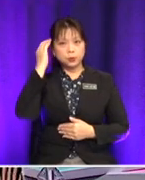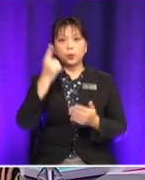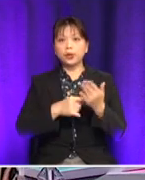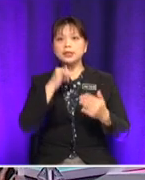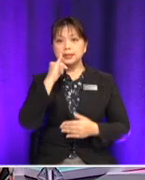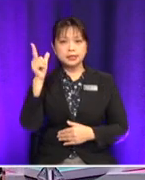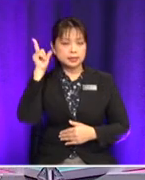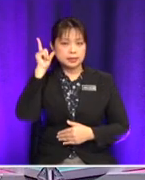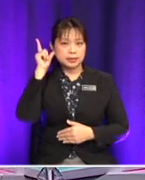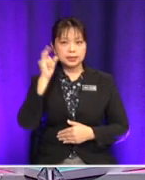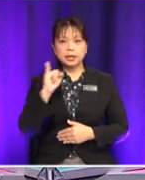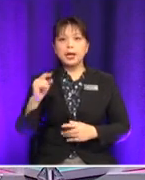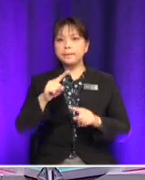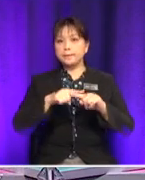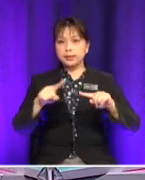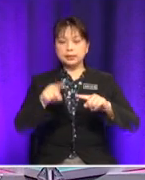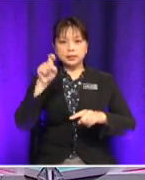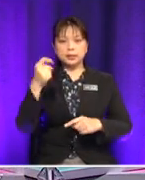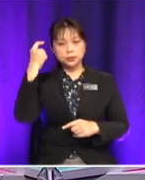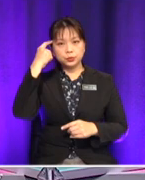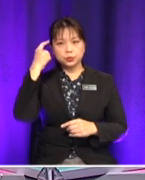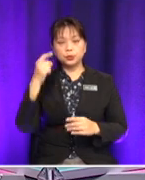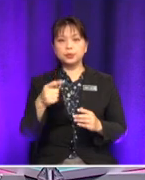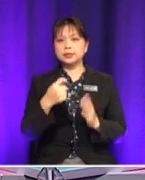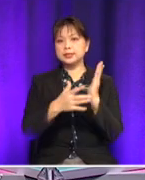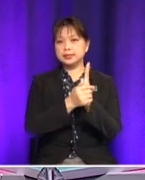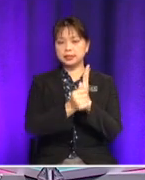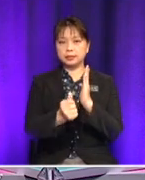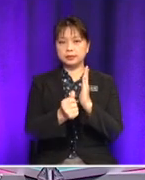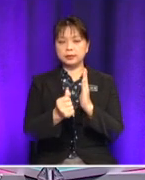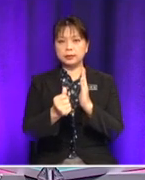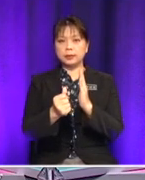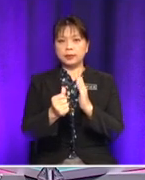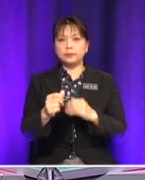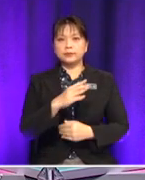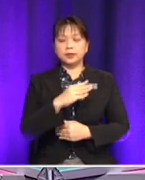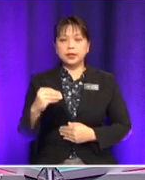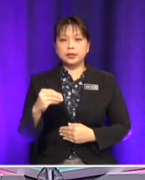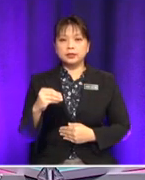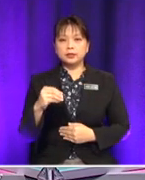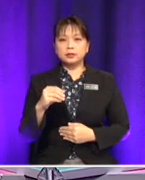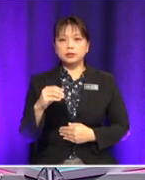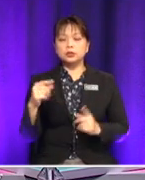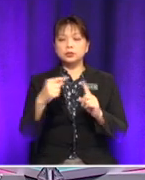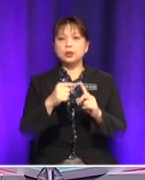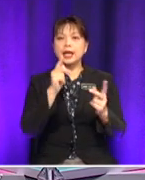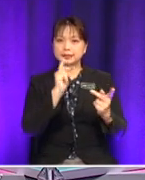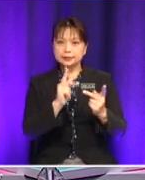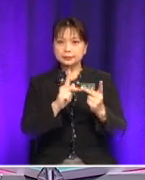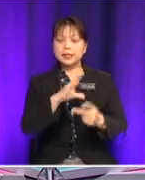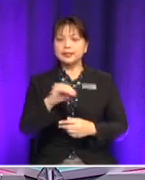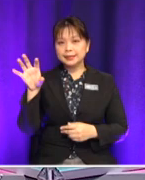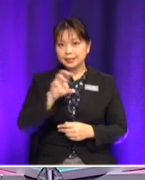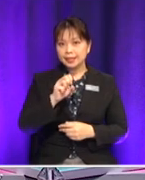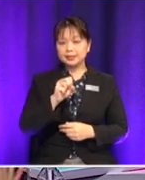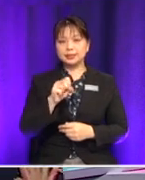to know the skill. They need to know the skill on and the steps right. to actually adapt and to capture those words. It's not easy. It's not